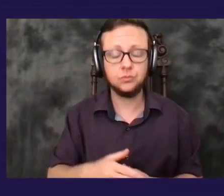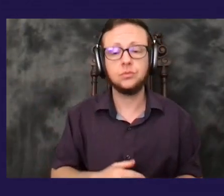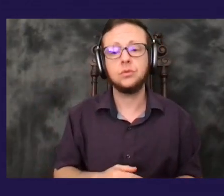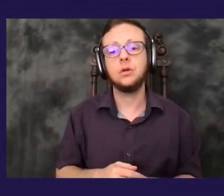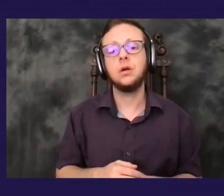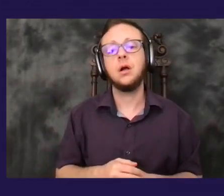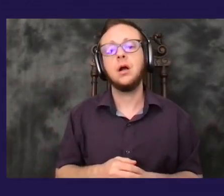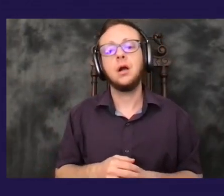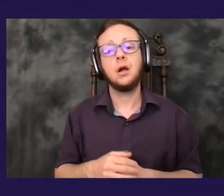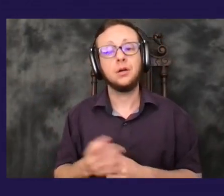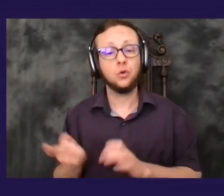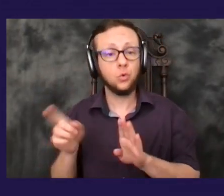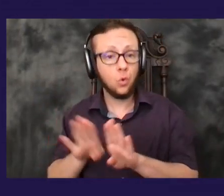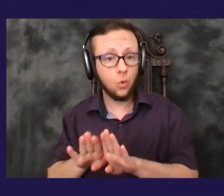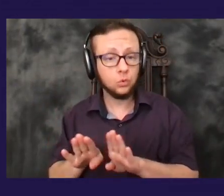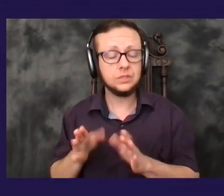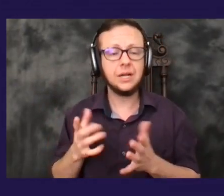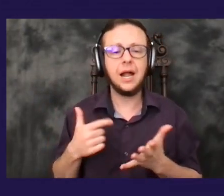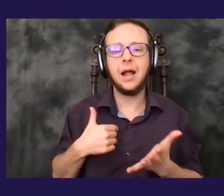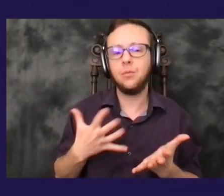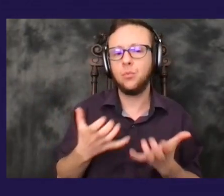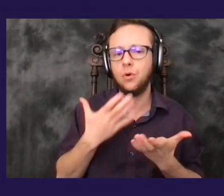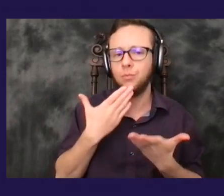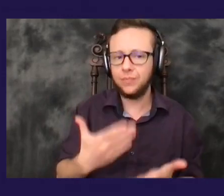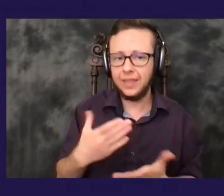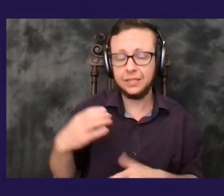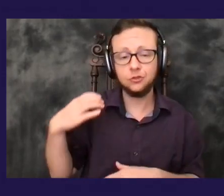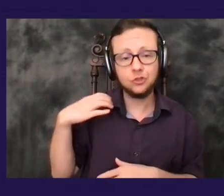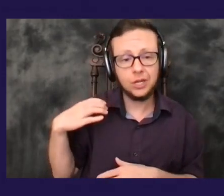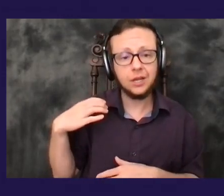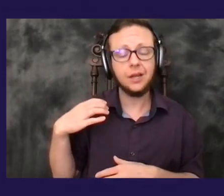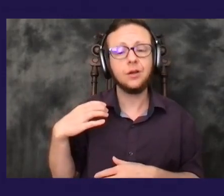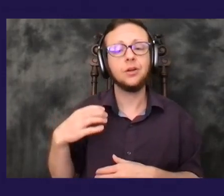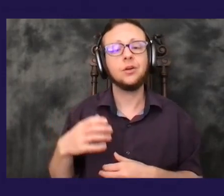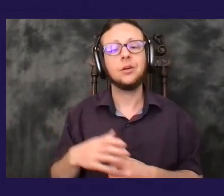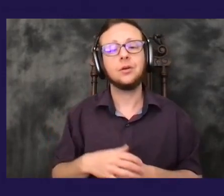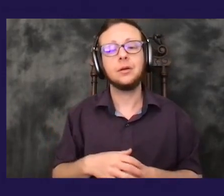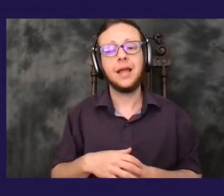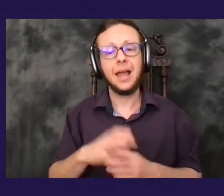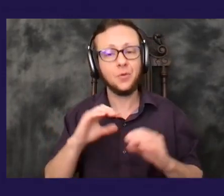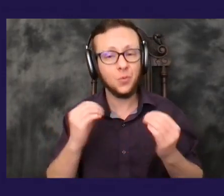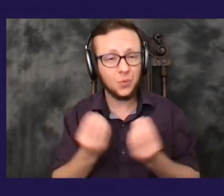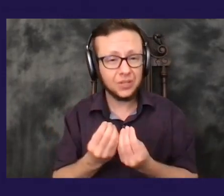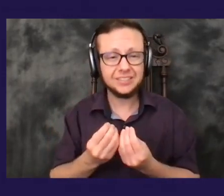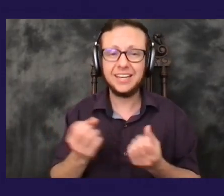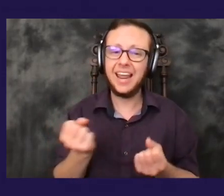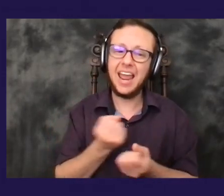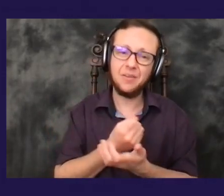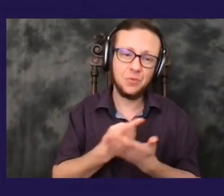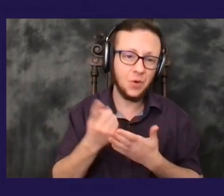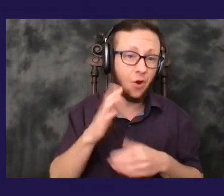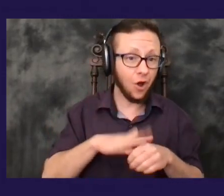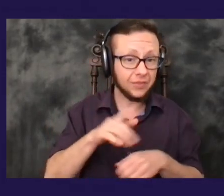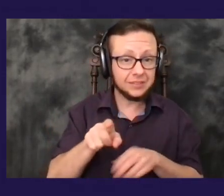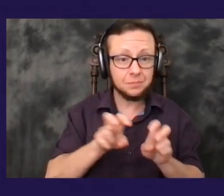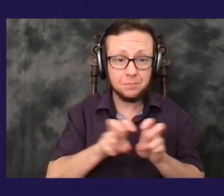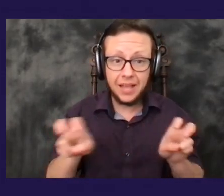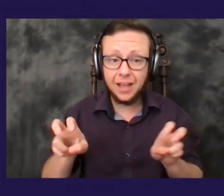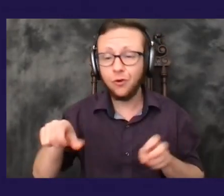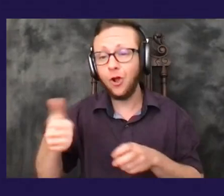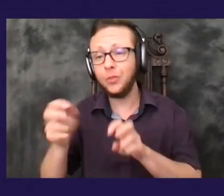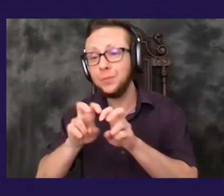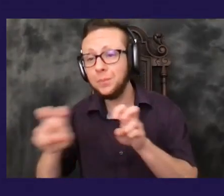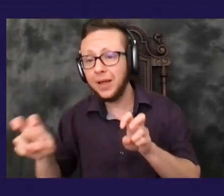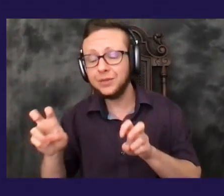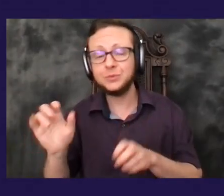closing, I just want to thank the chair and the organization and everybody on this panel and all the other panels